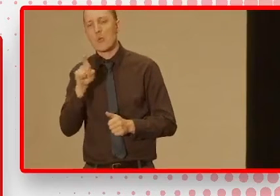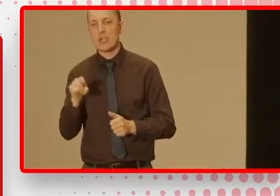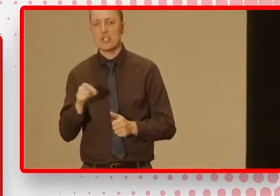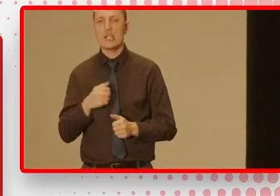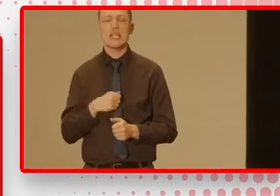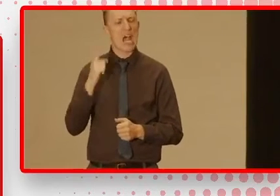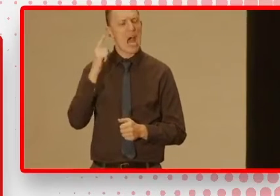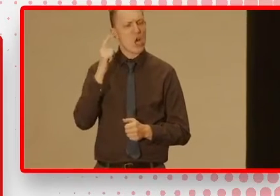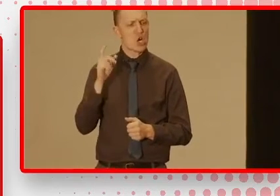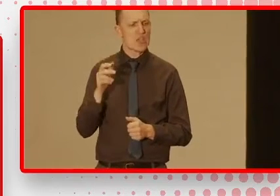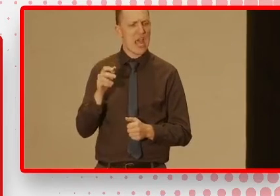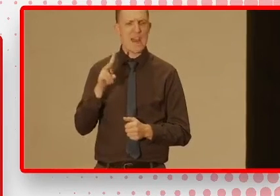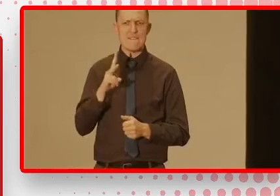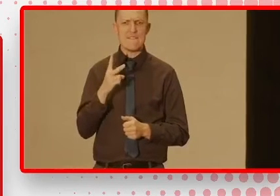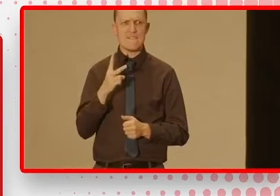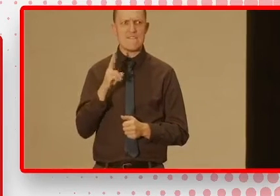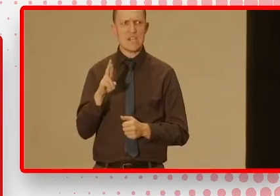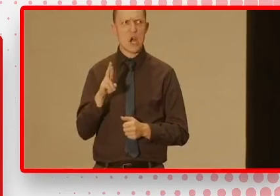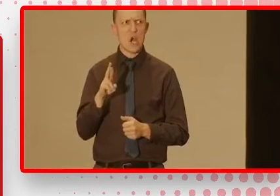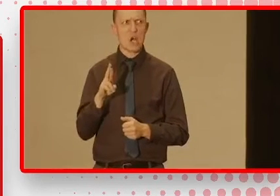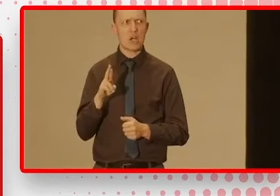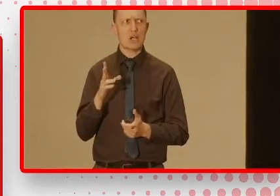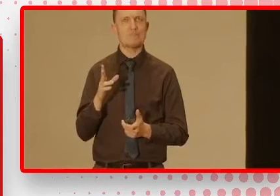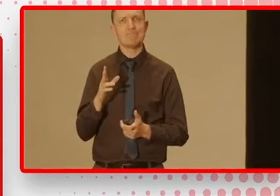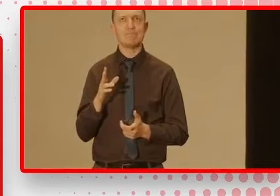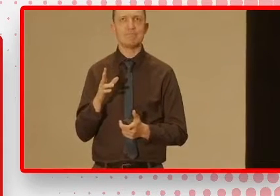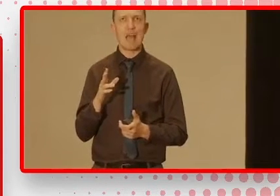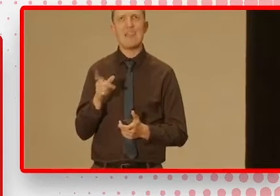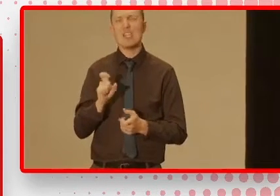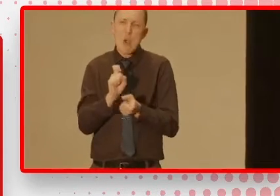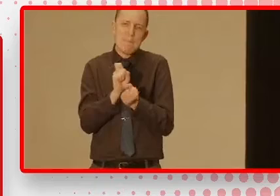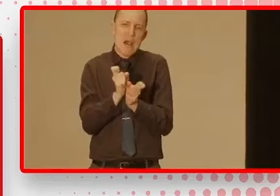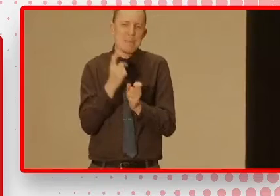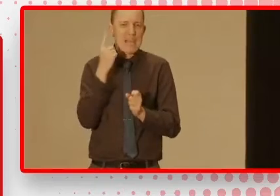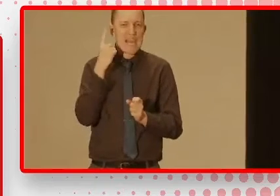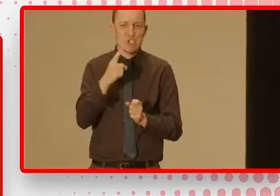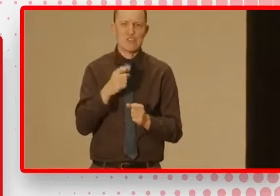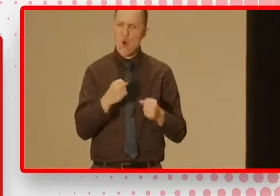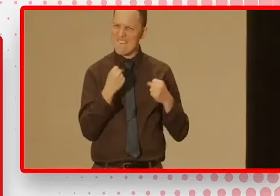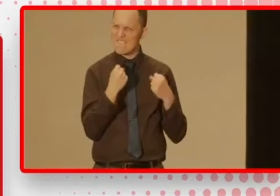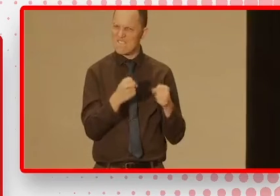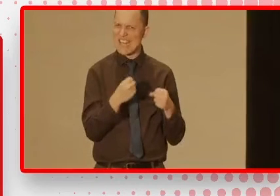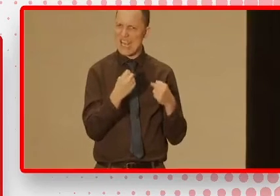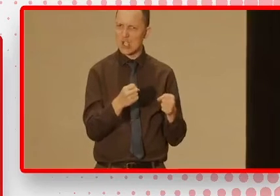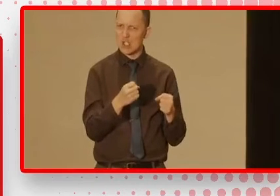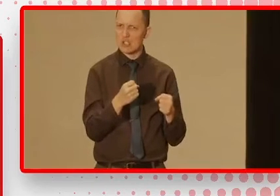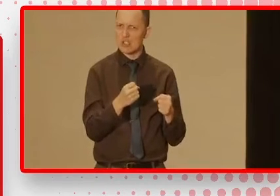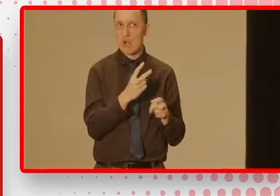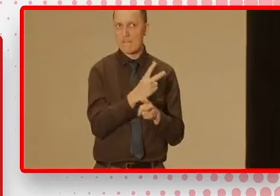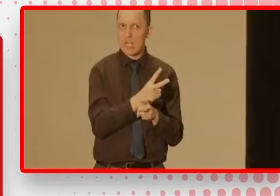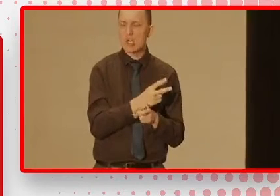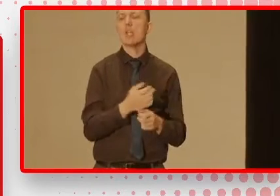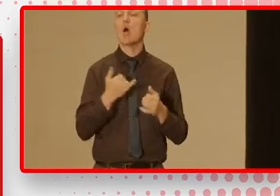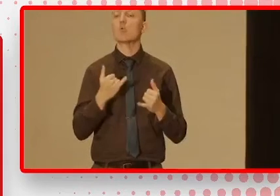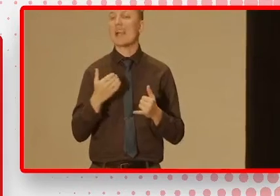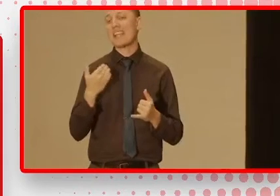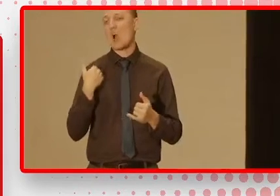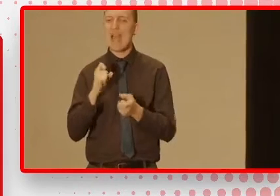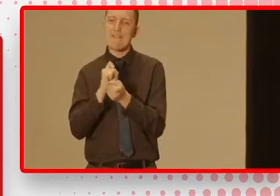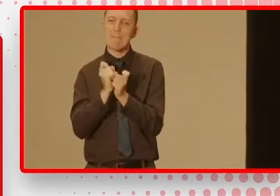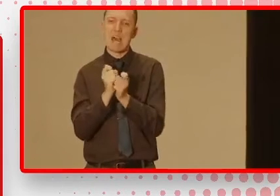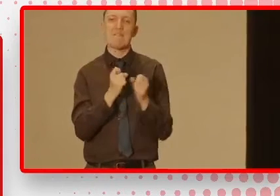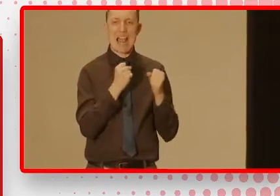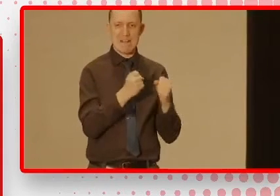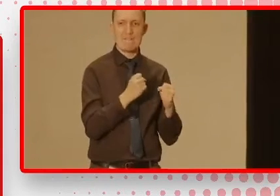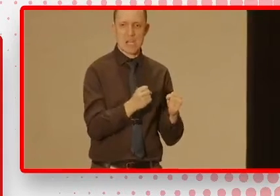that VR does modifications to vehicles. Right now, we have a modified vehicle because my son is in a wheelchair. He